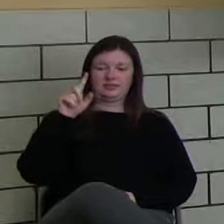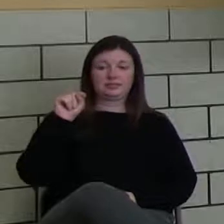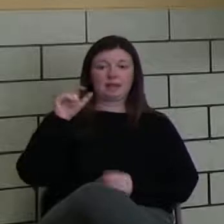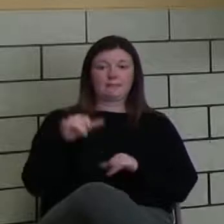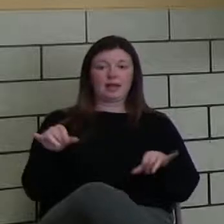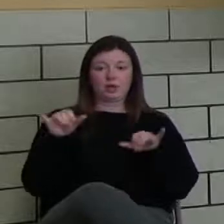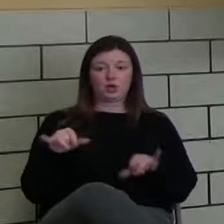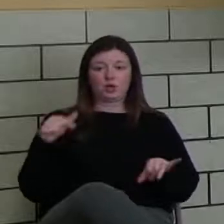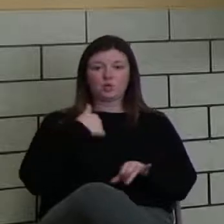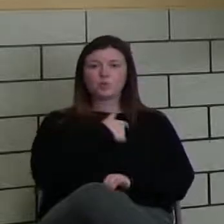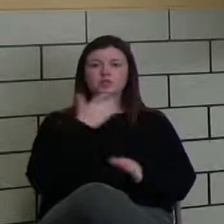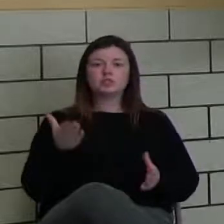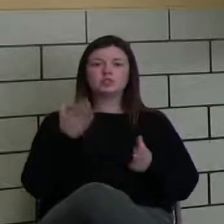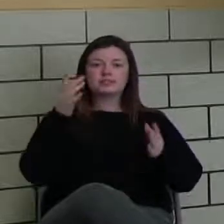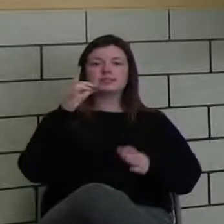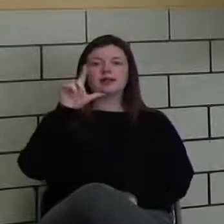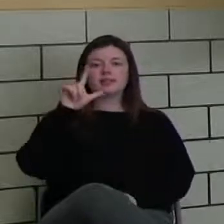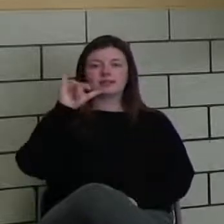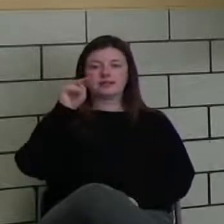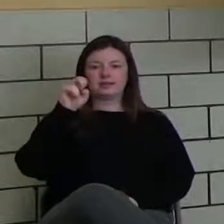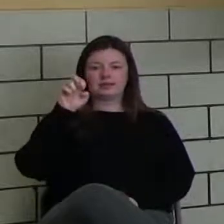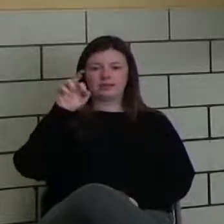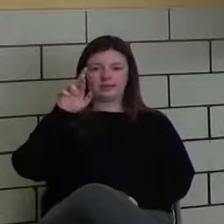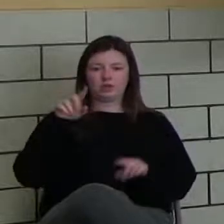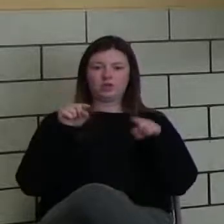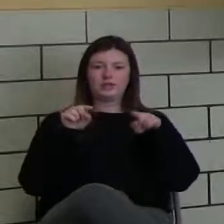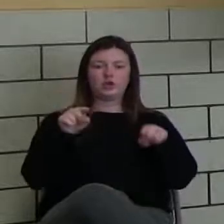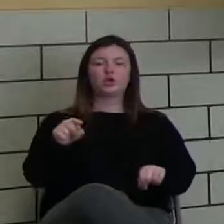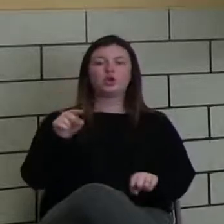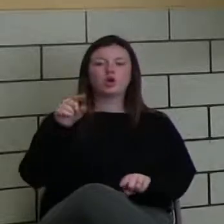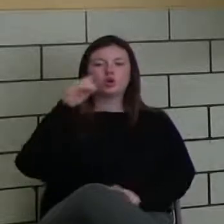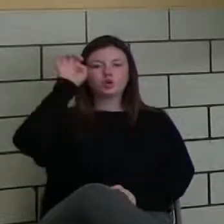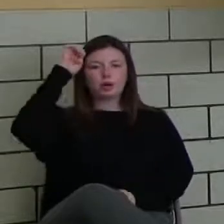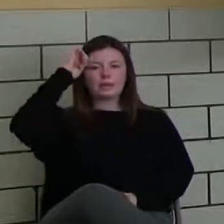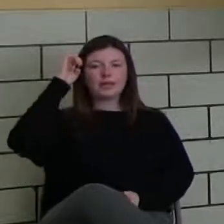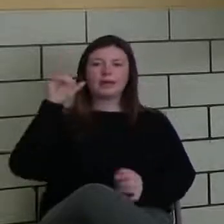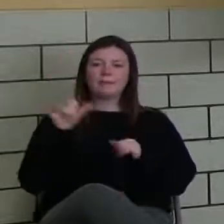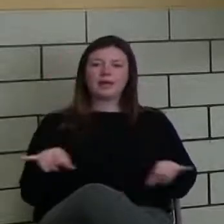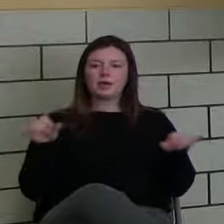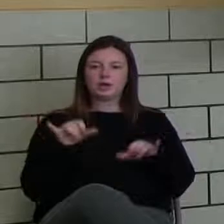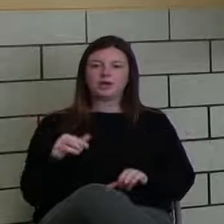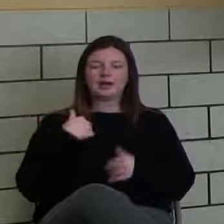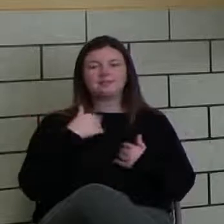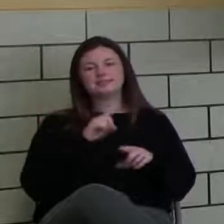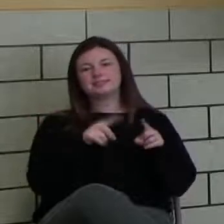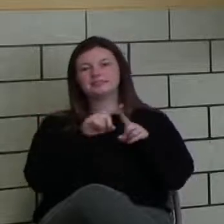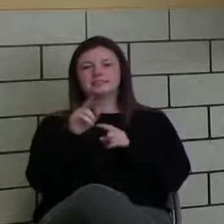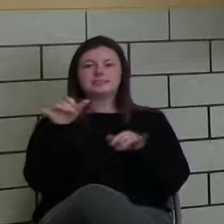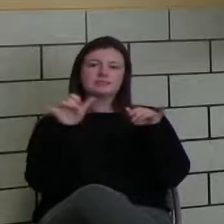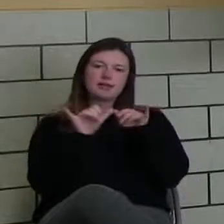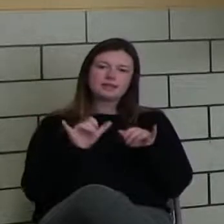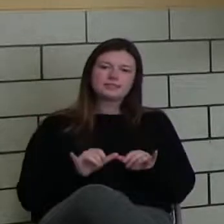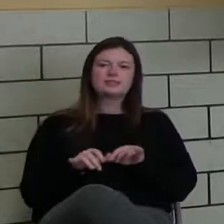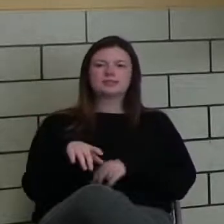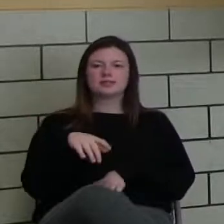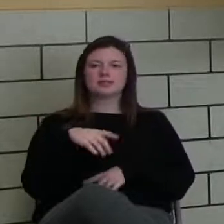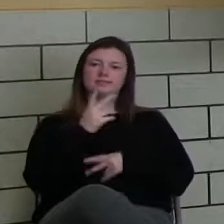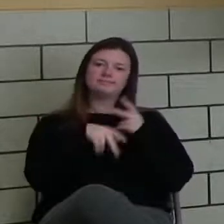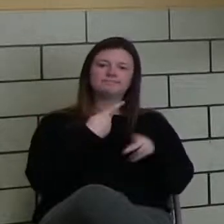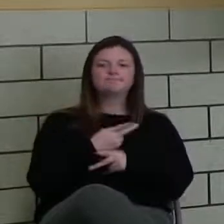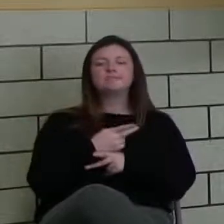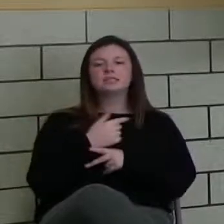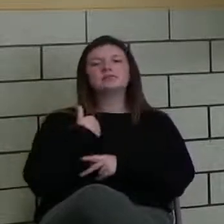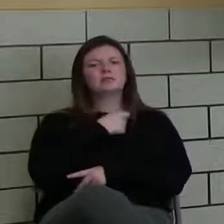linear European paving pattern. It has different sizes and varieties, but it's not too busy.